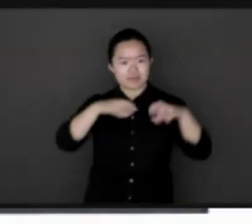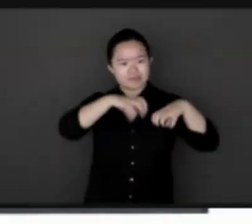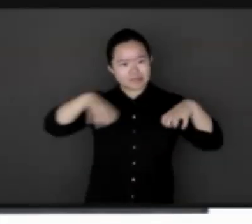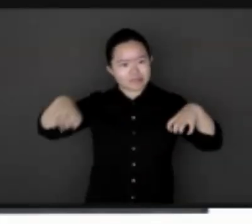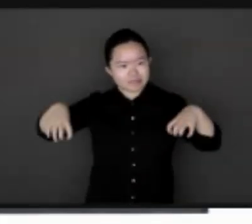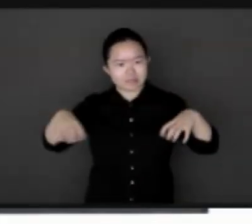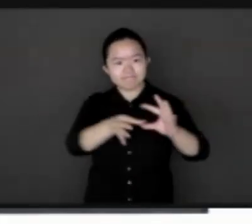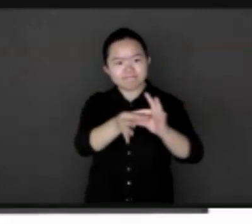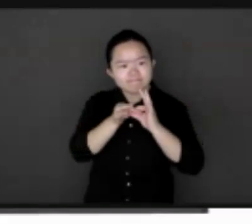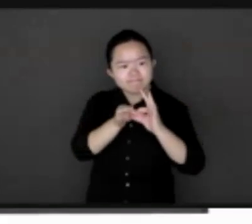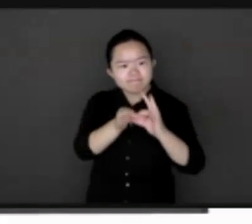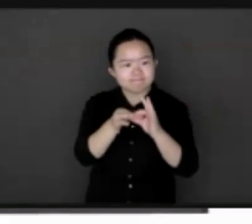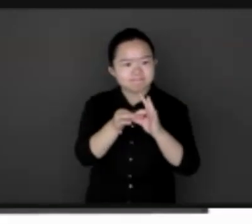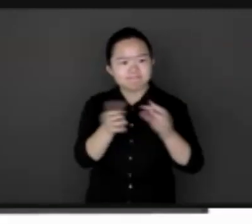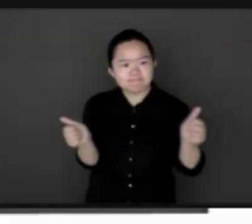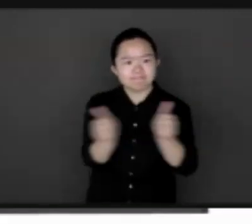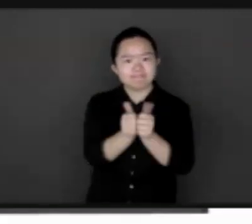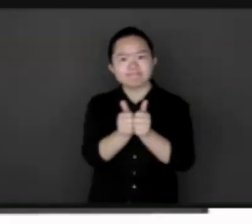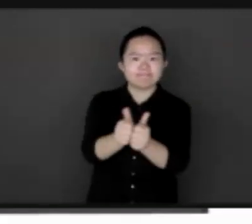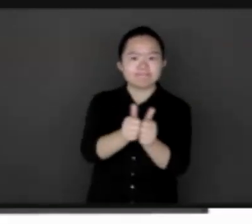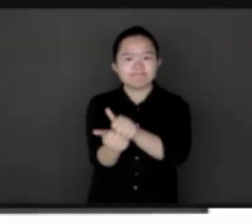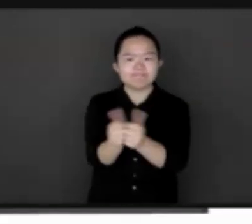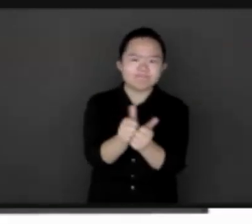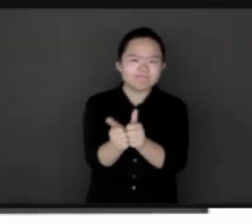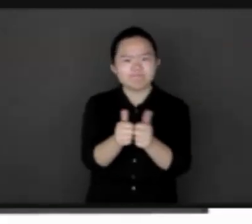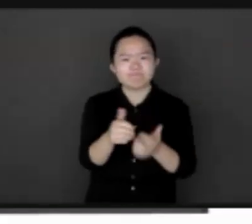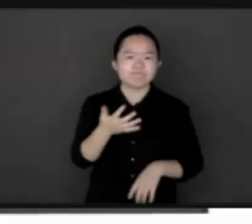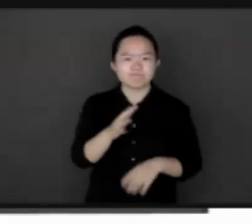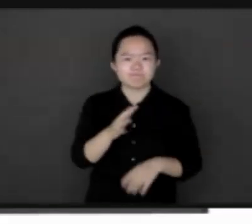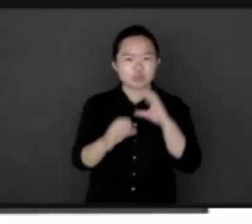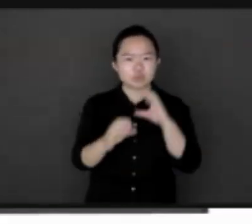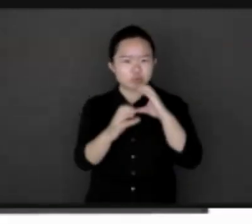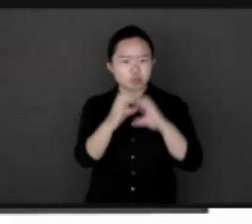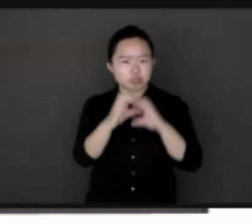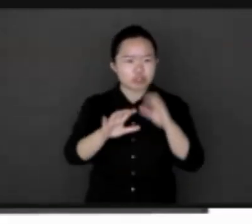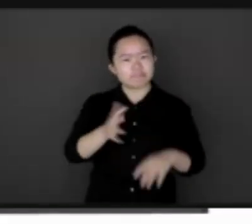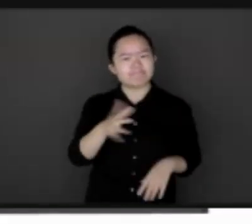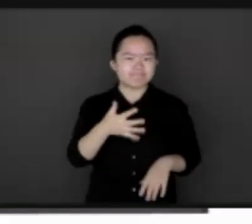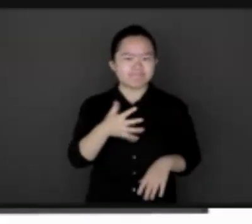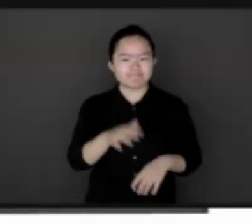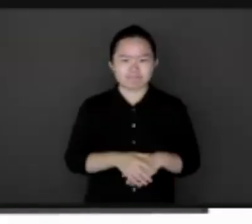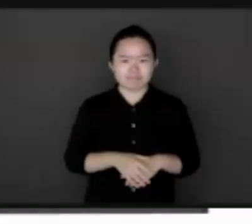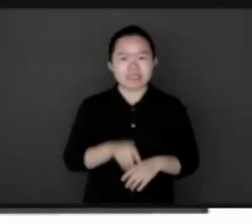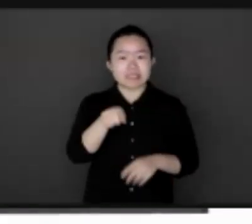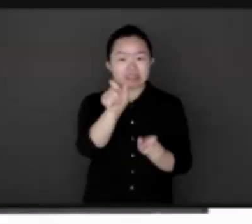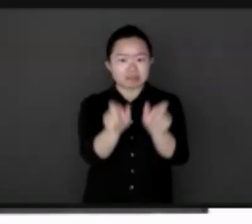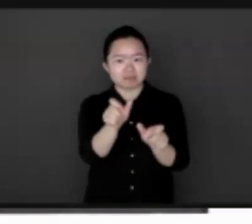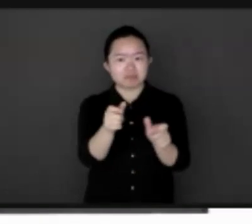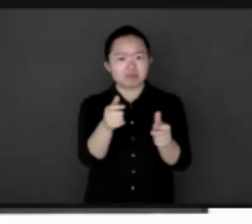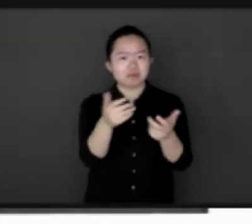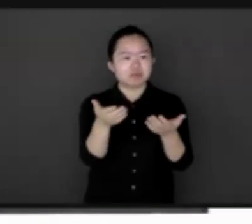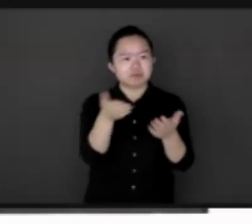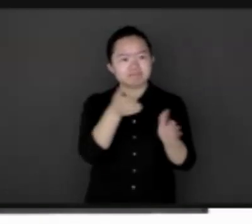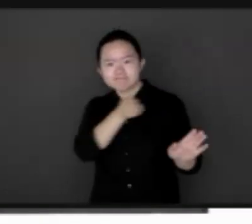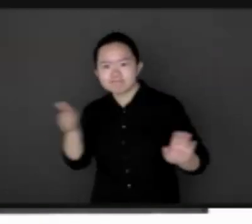like to, if my problem is not solved, or if I do not get a response in due time, then there is also an escalation